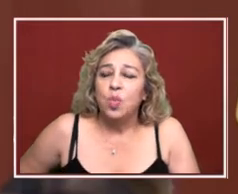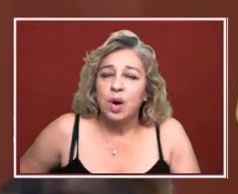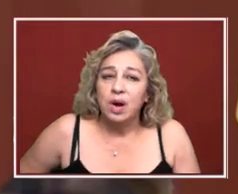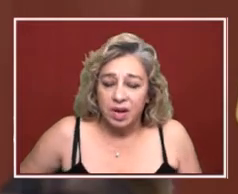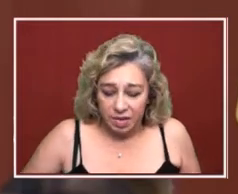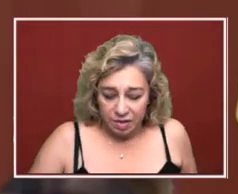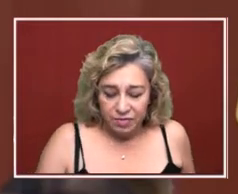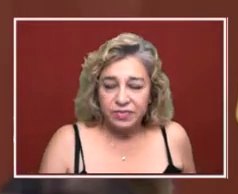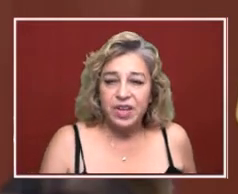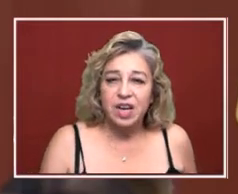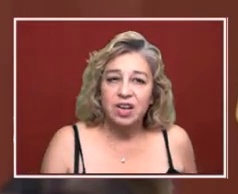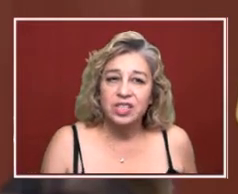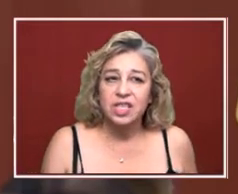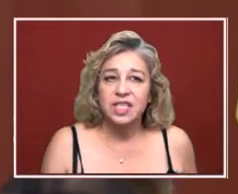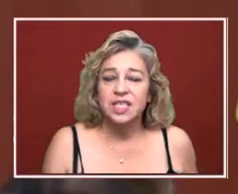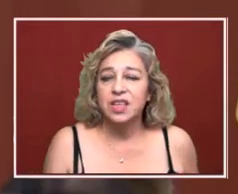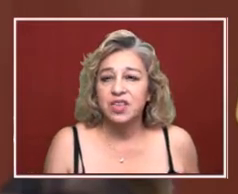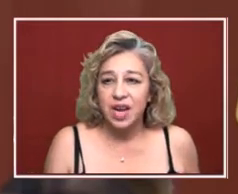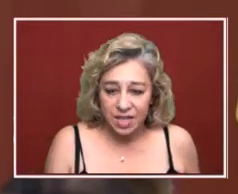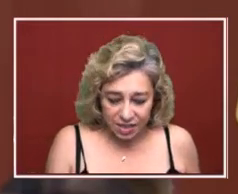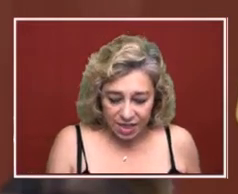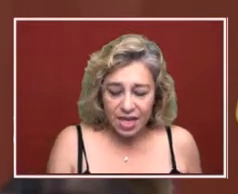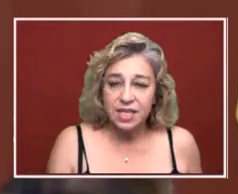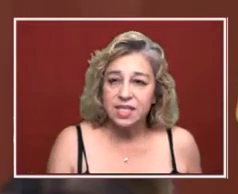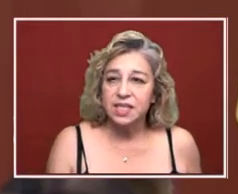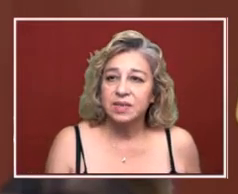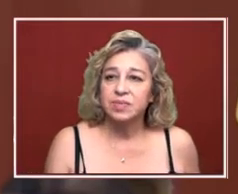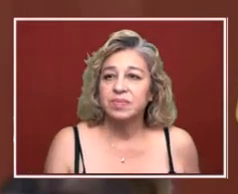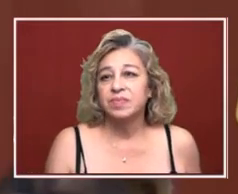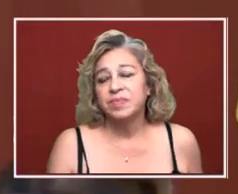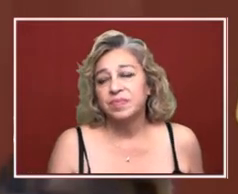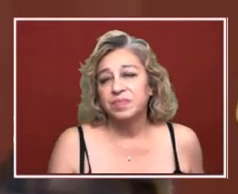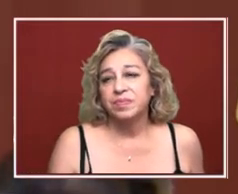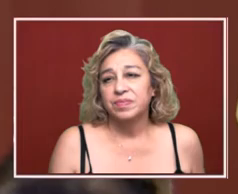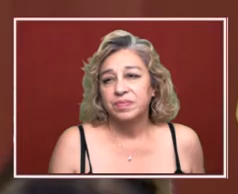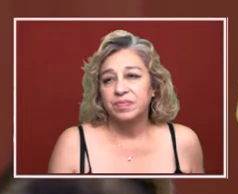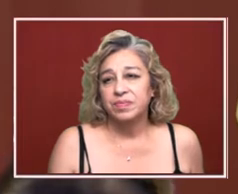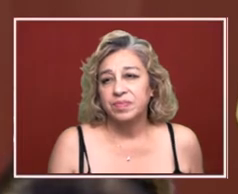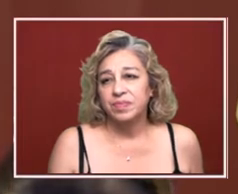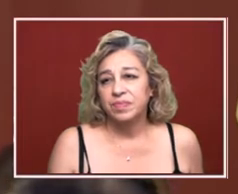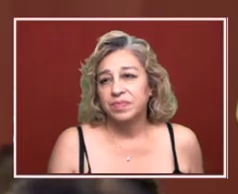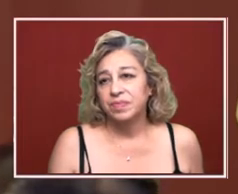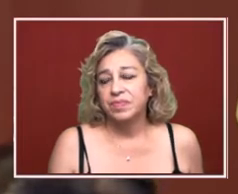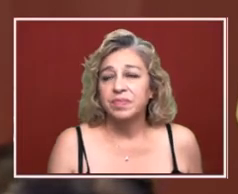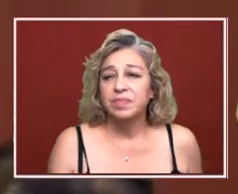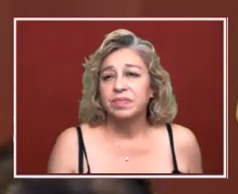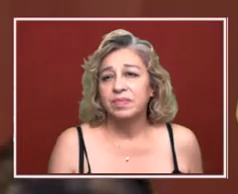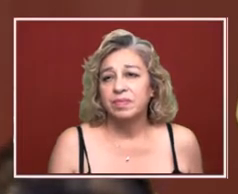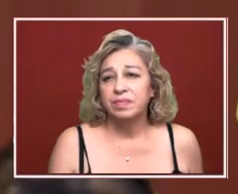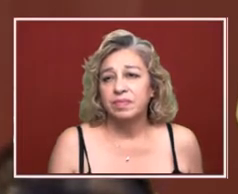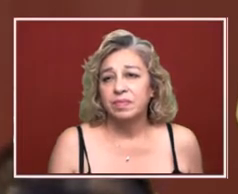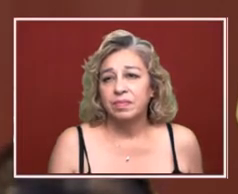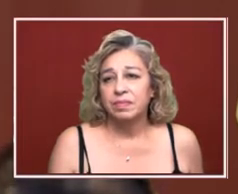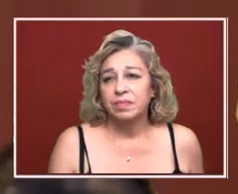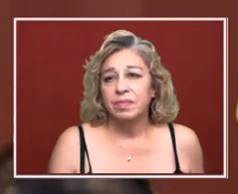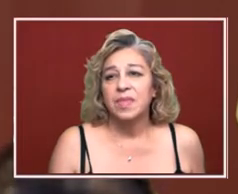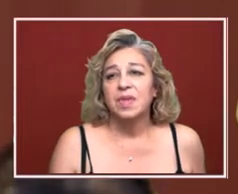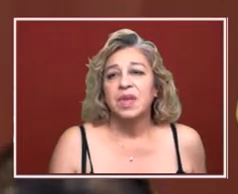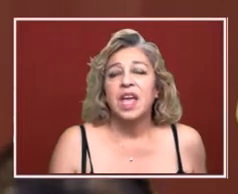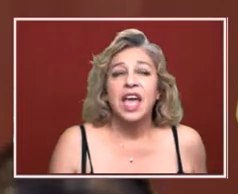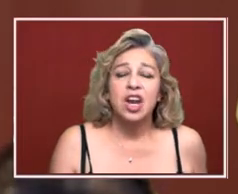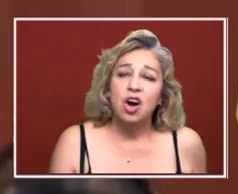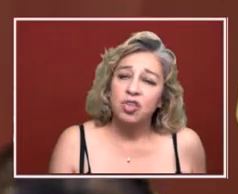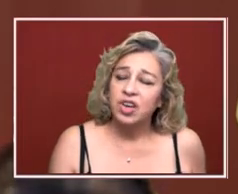they work, the 50 consulates in the United States, y a todos los cónsules que nos representan en